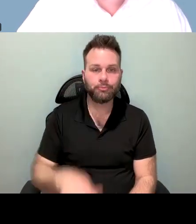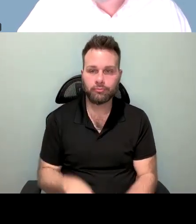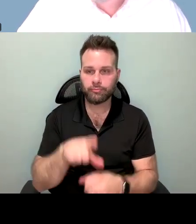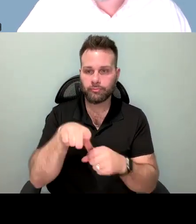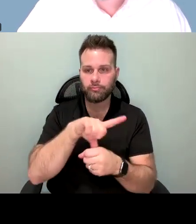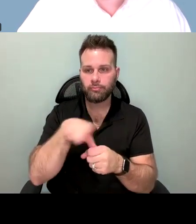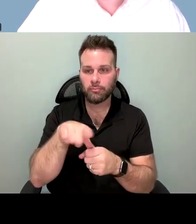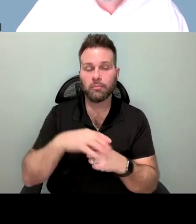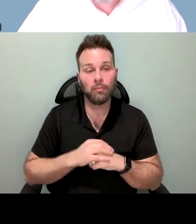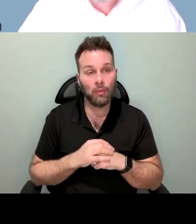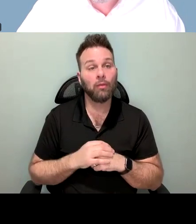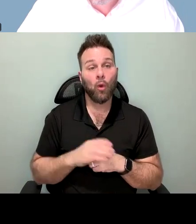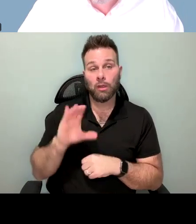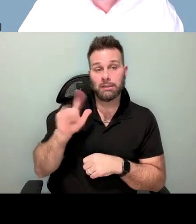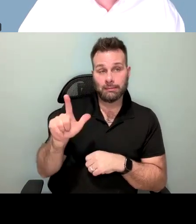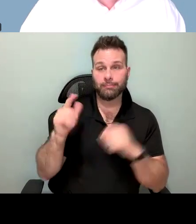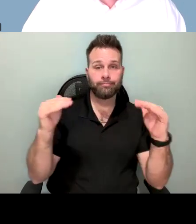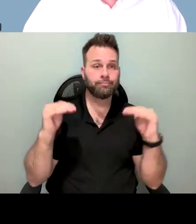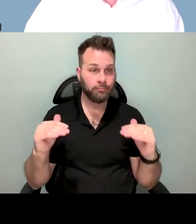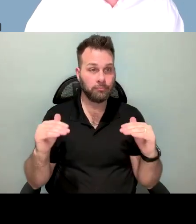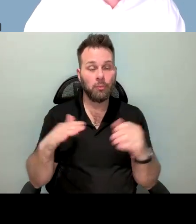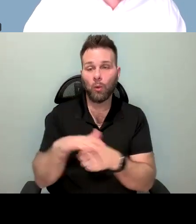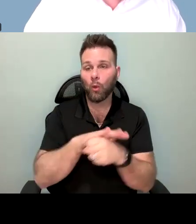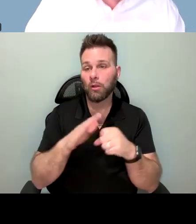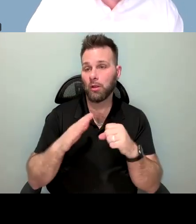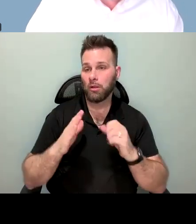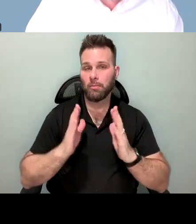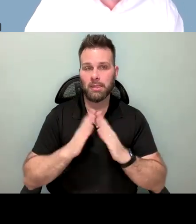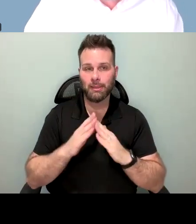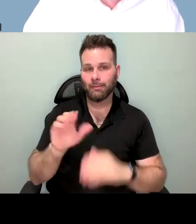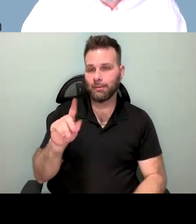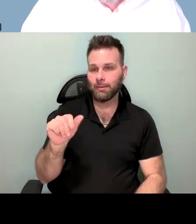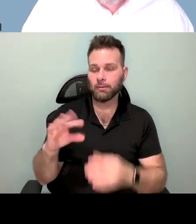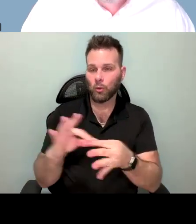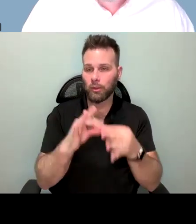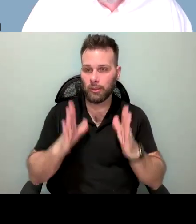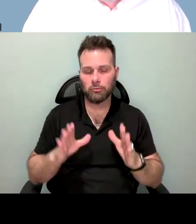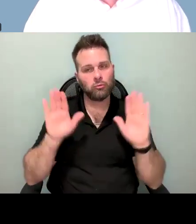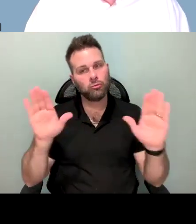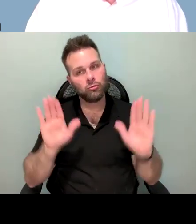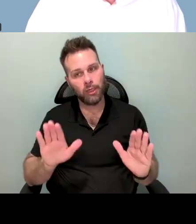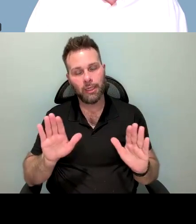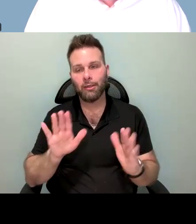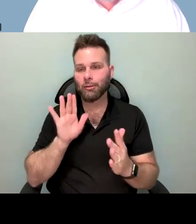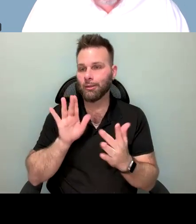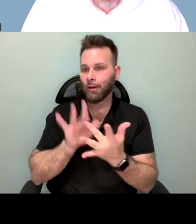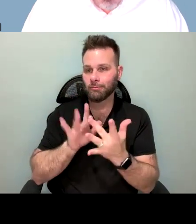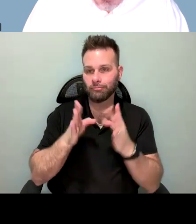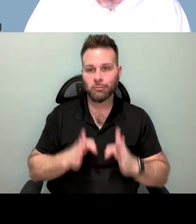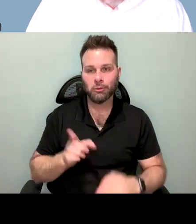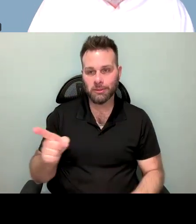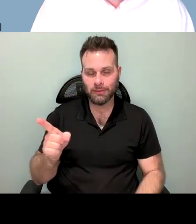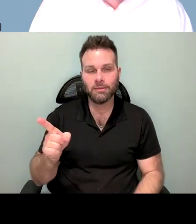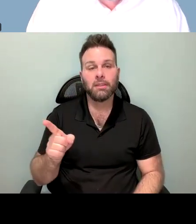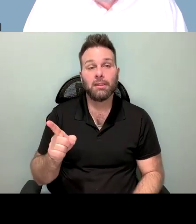So from Independent Living, we'll move on to your local municipal ADA coordinator, which is also a great resource for commissions on disabilities. And